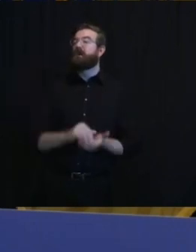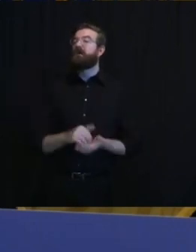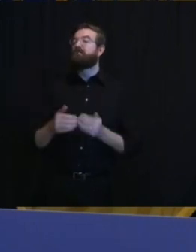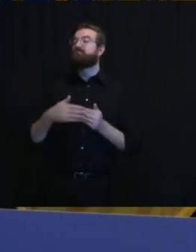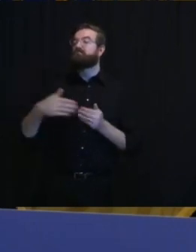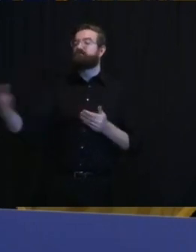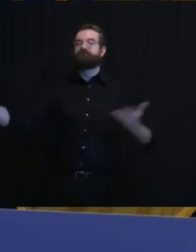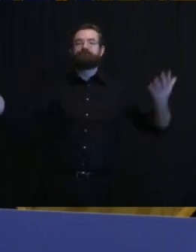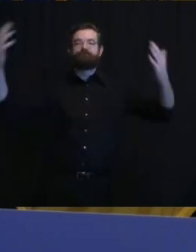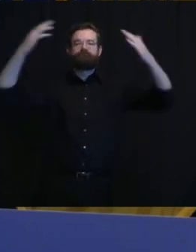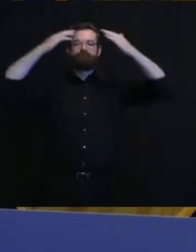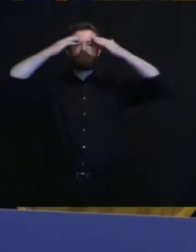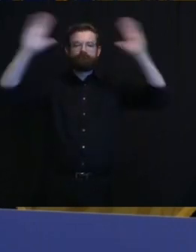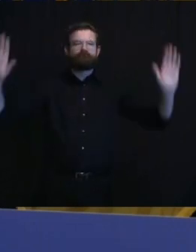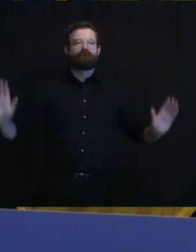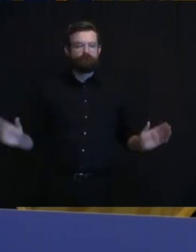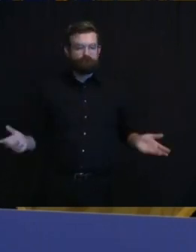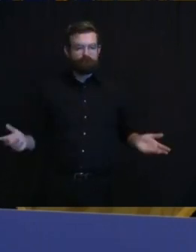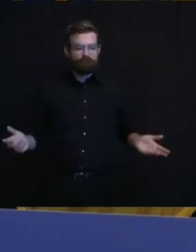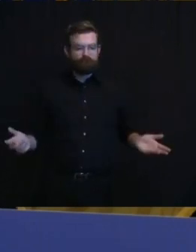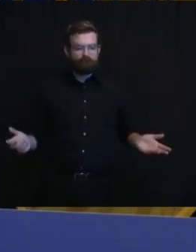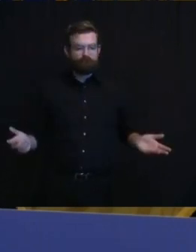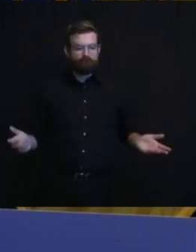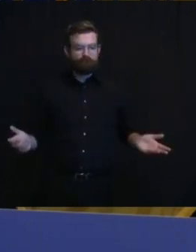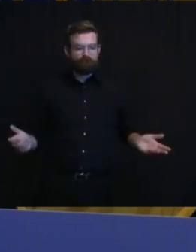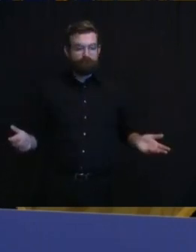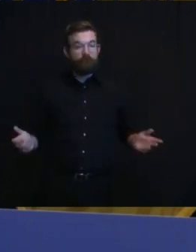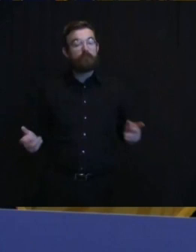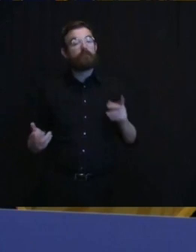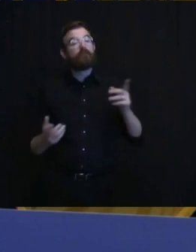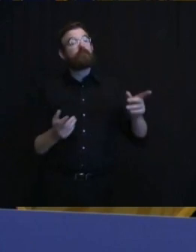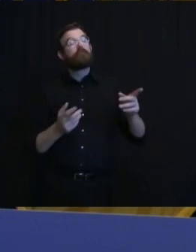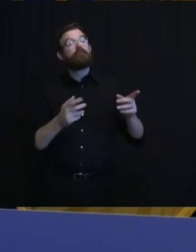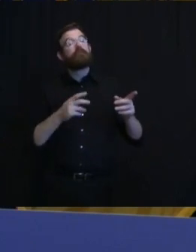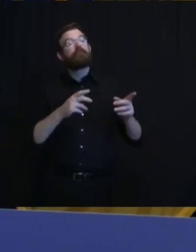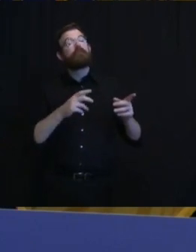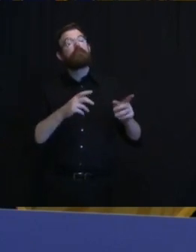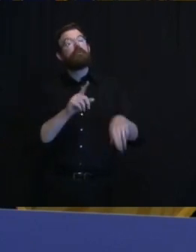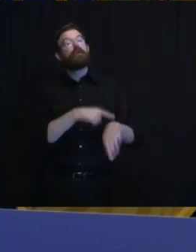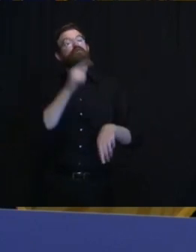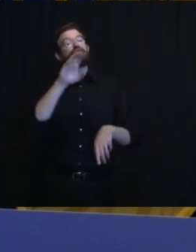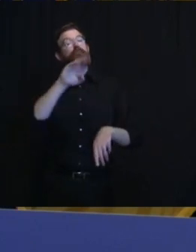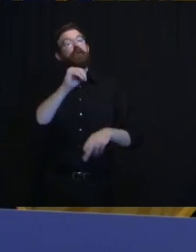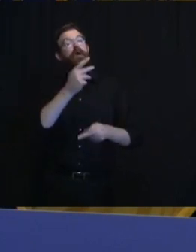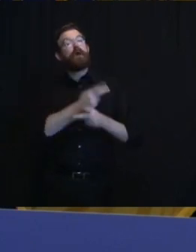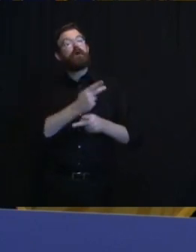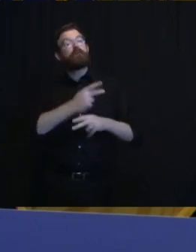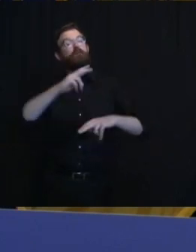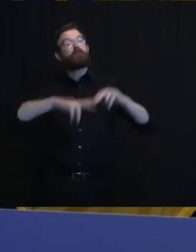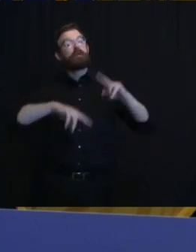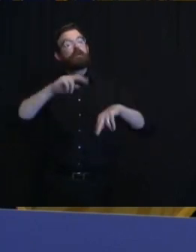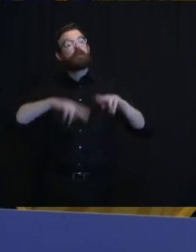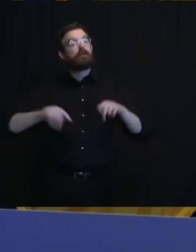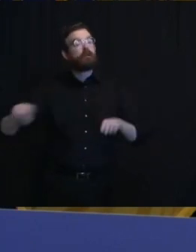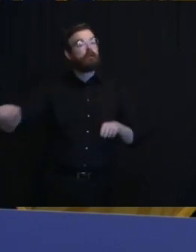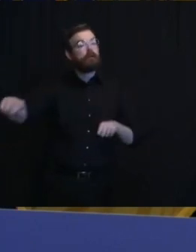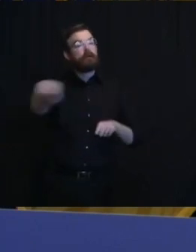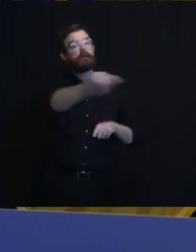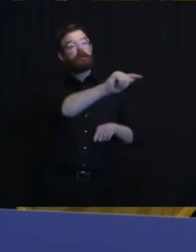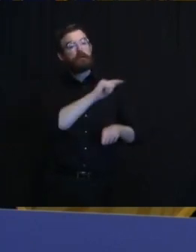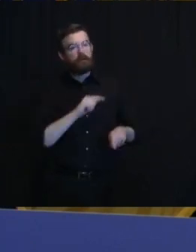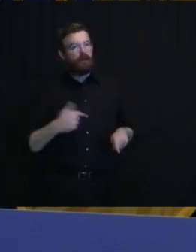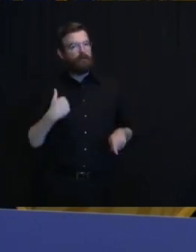other factors as well. Older populations who might have weaker immune systems, who might have waning